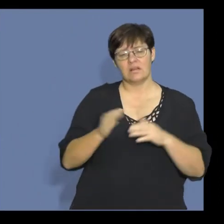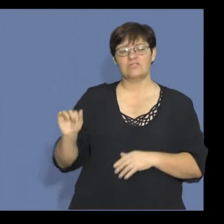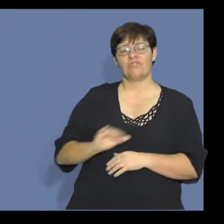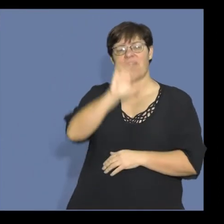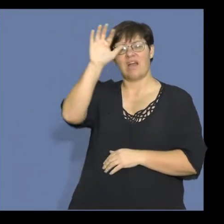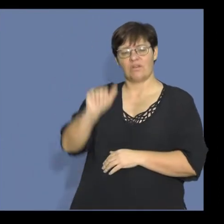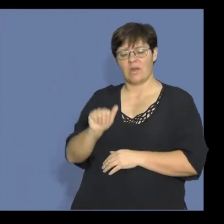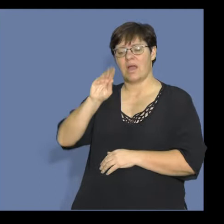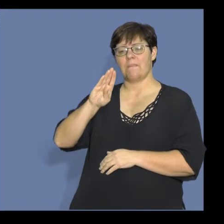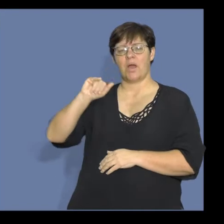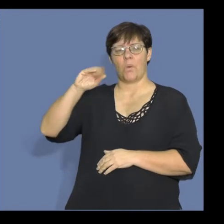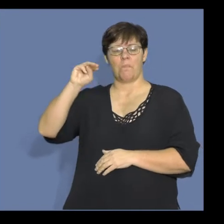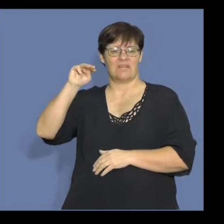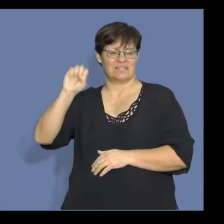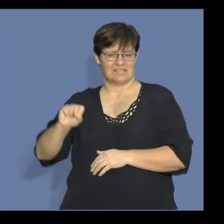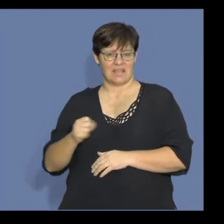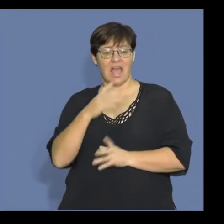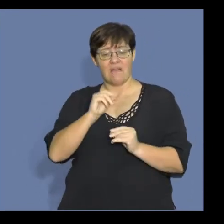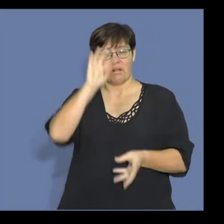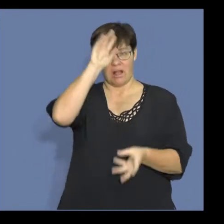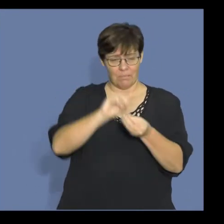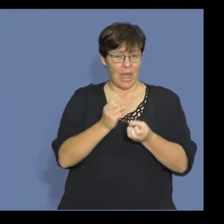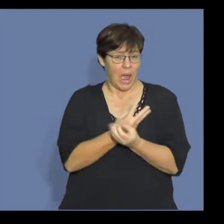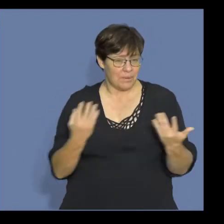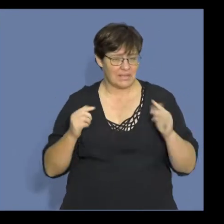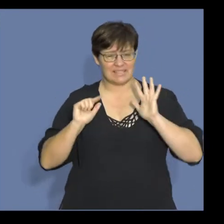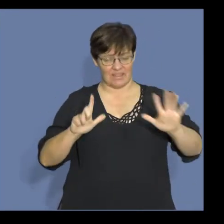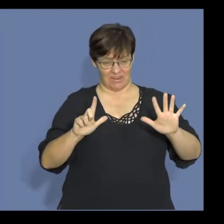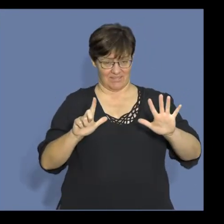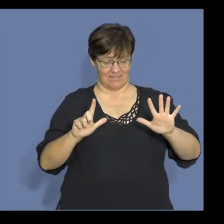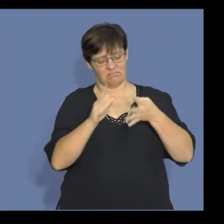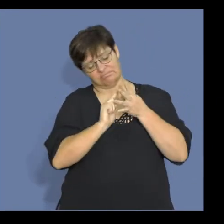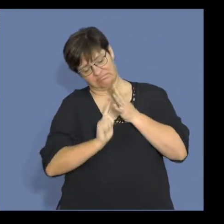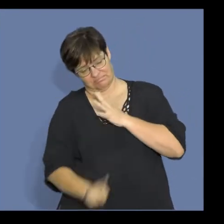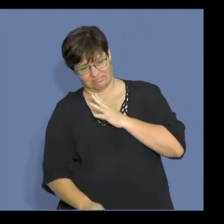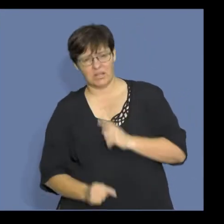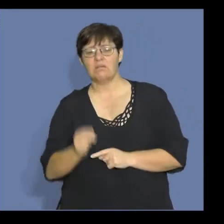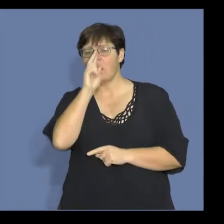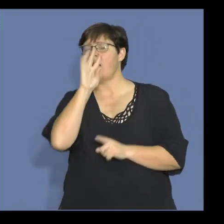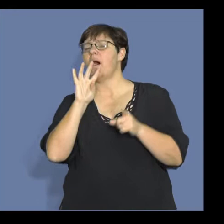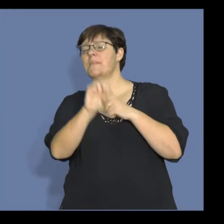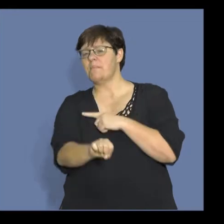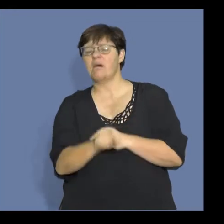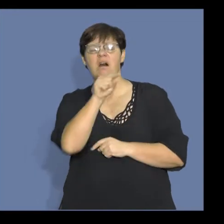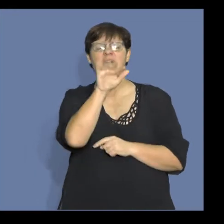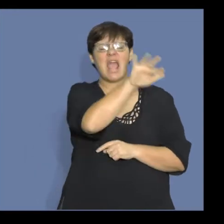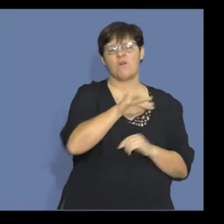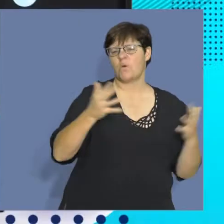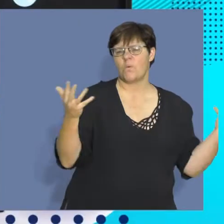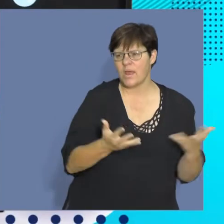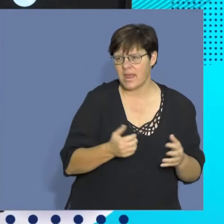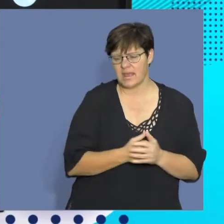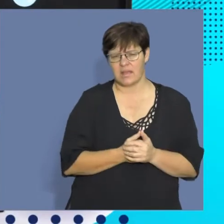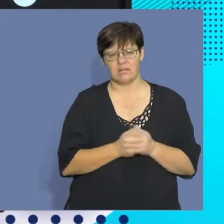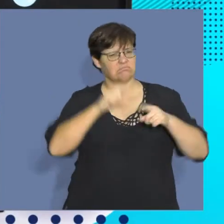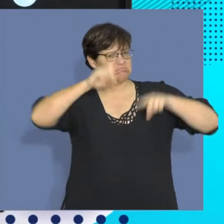African biomes, and we looked at these 7 different biomes. And it's important that when we look at biomes, we recognize where these areas are,